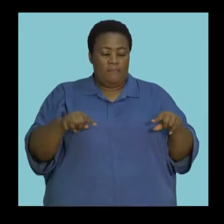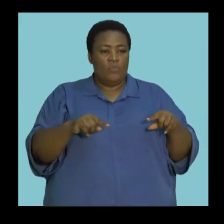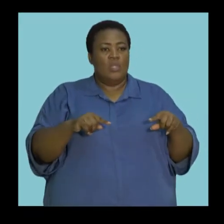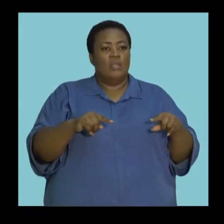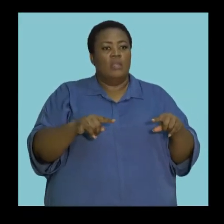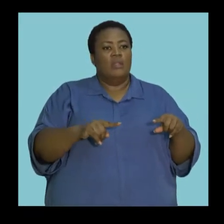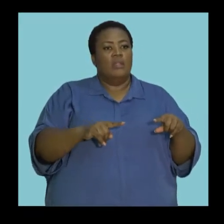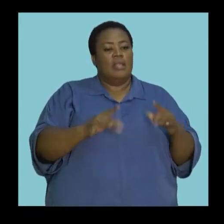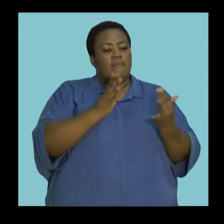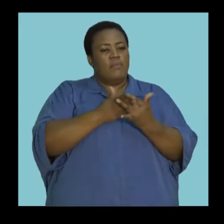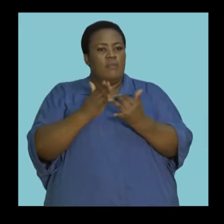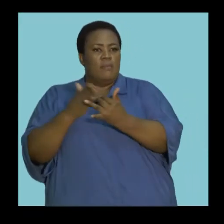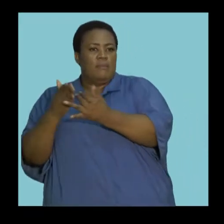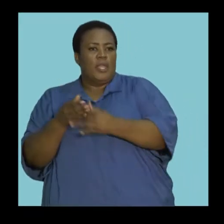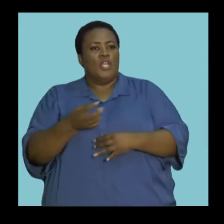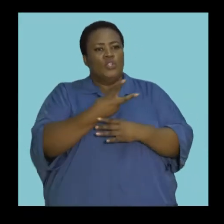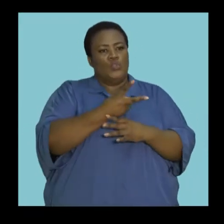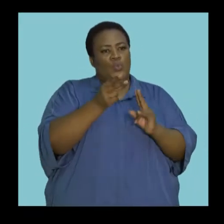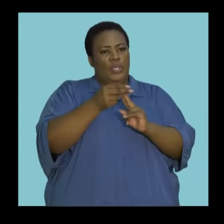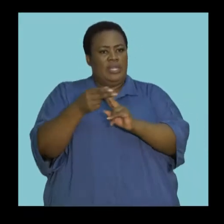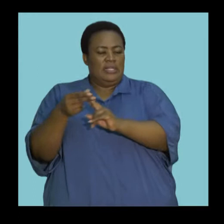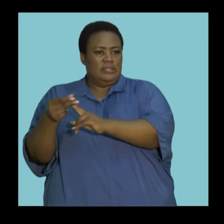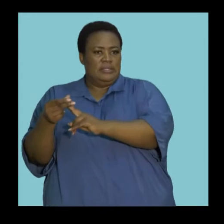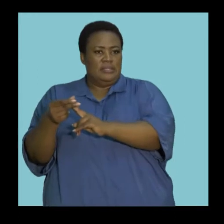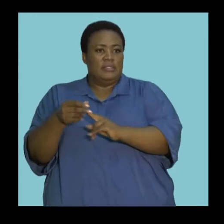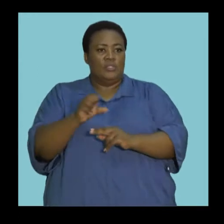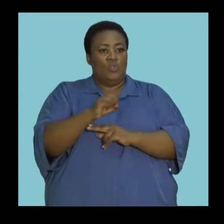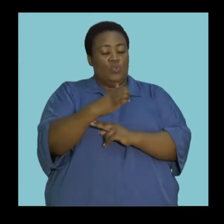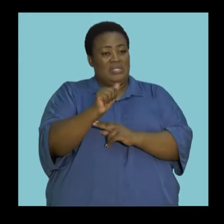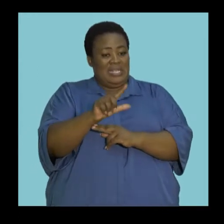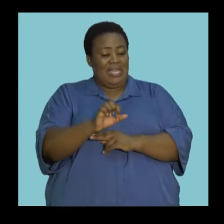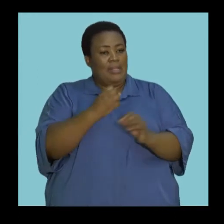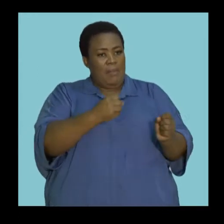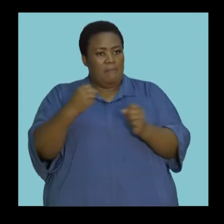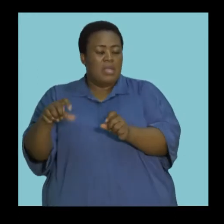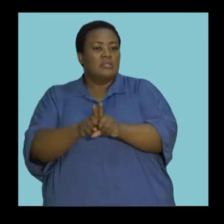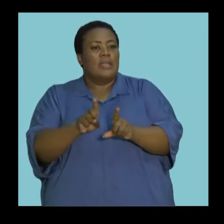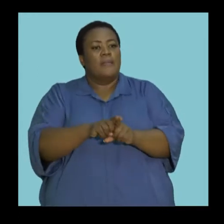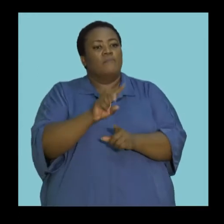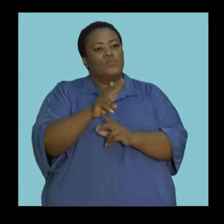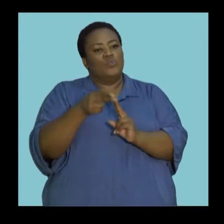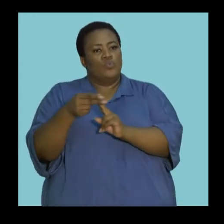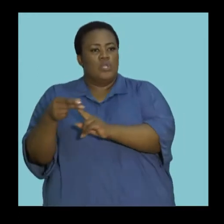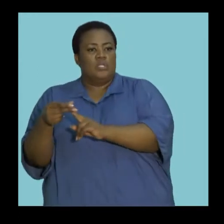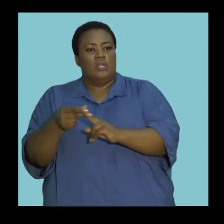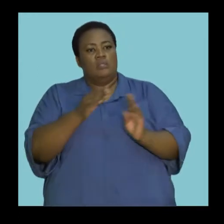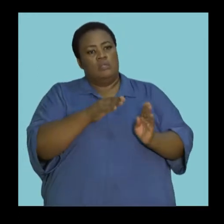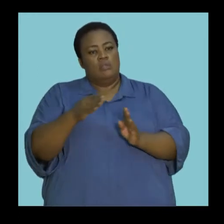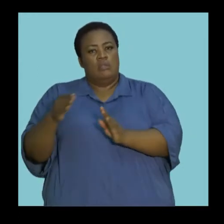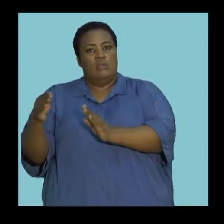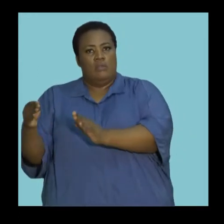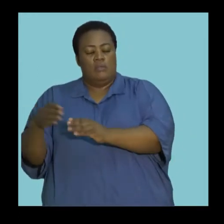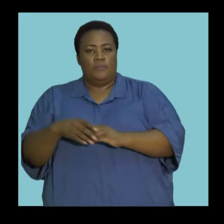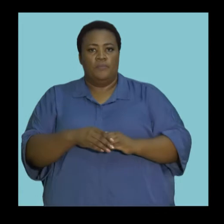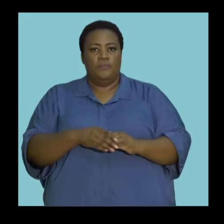of 2 units, and this indicates the scale being consistently 2 units increasing as we move along